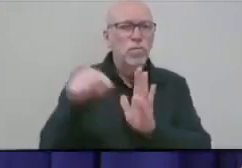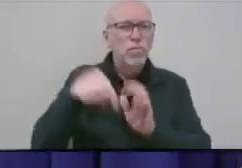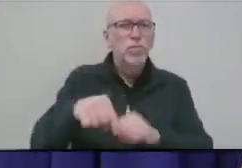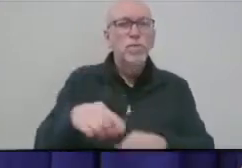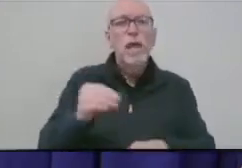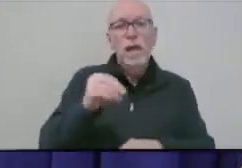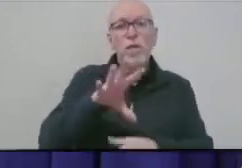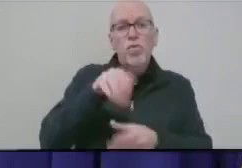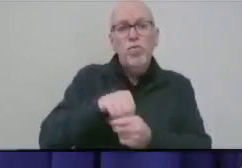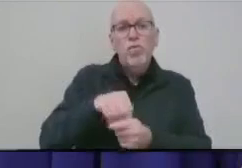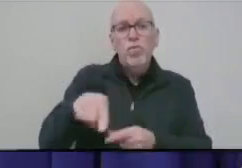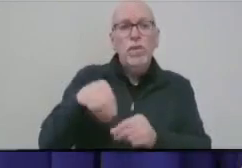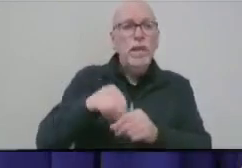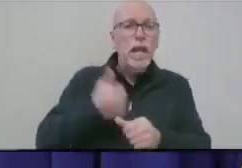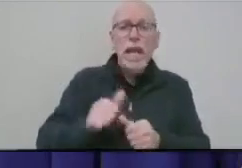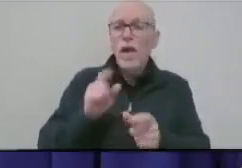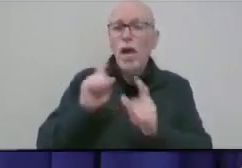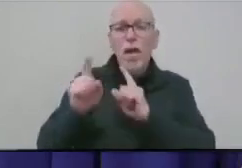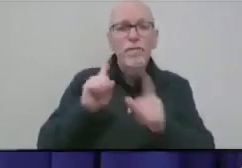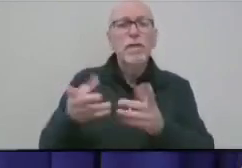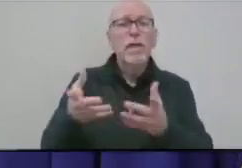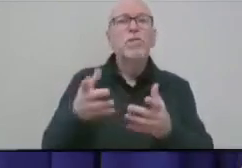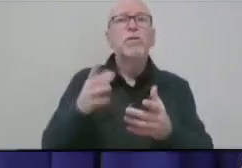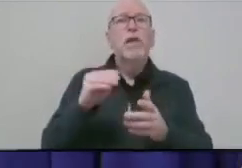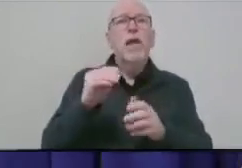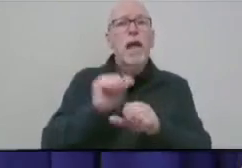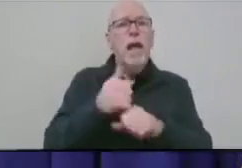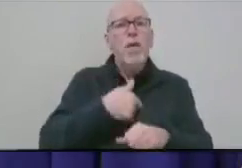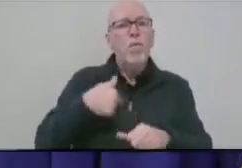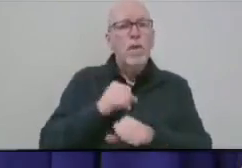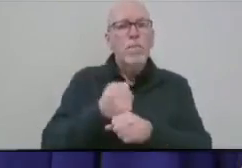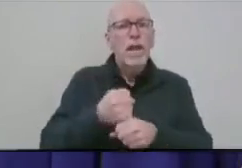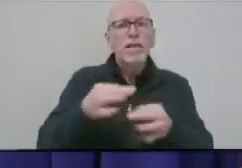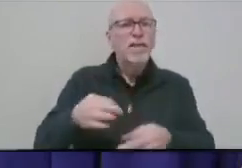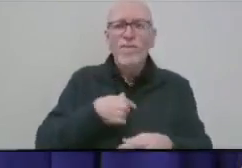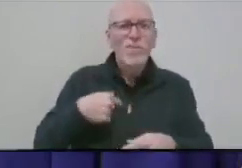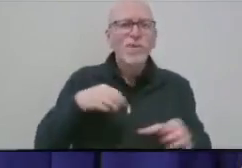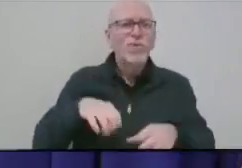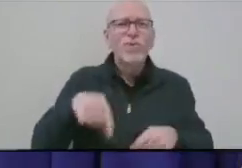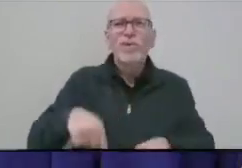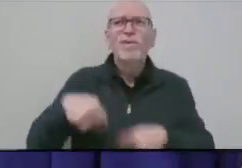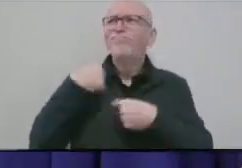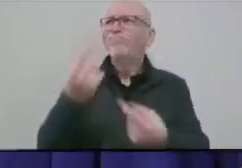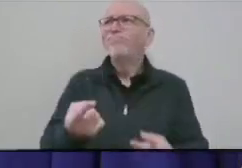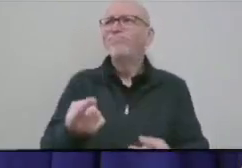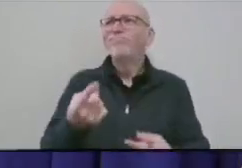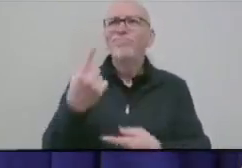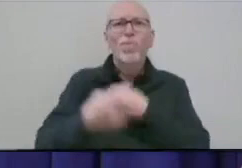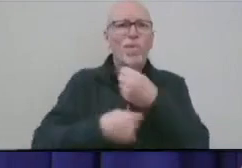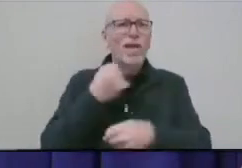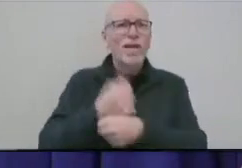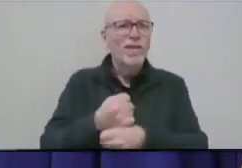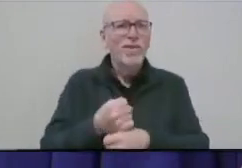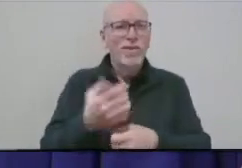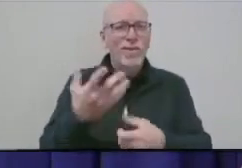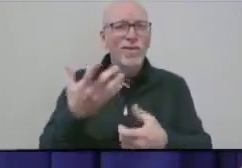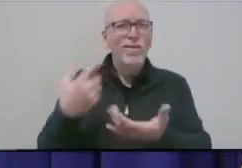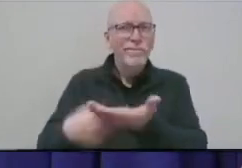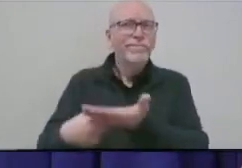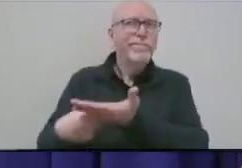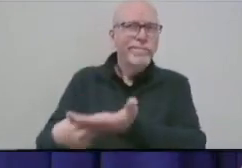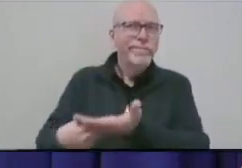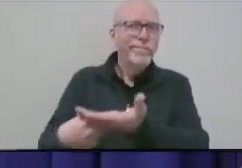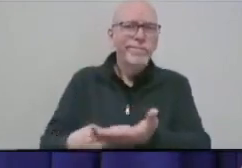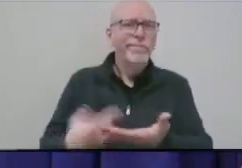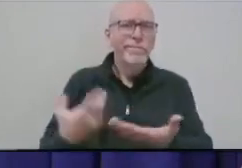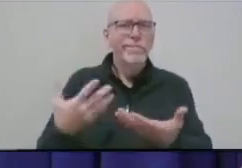include them in conversations and how we make decisions. We've been doing this over the last year, by the way. And so